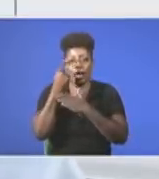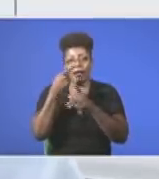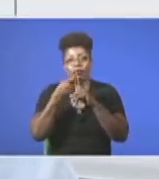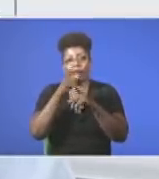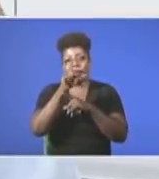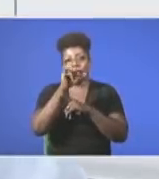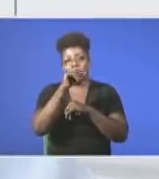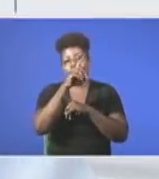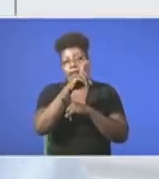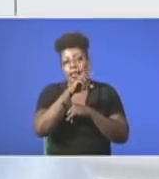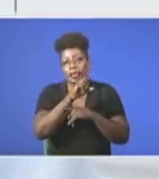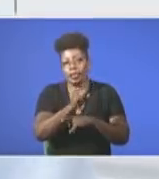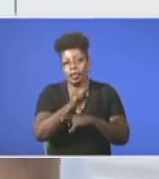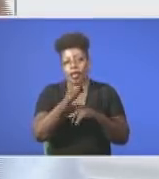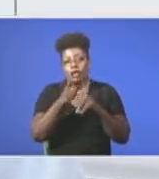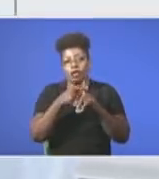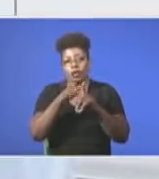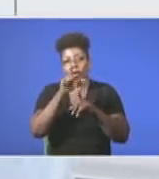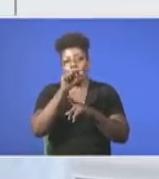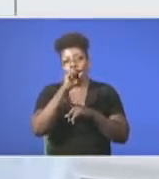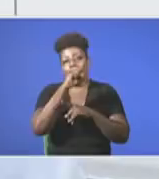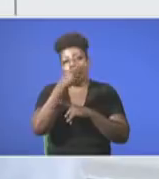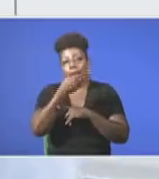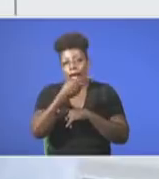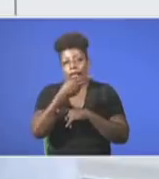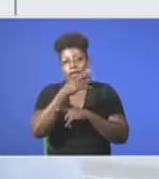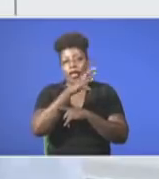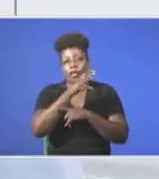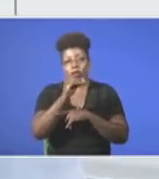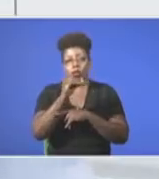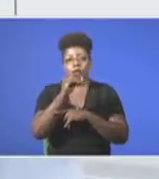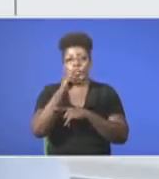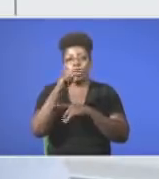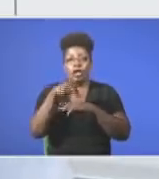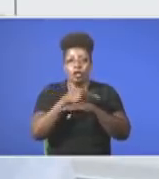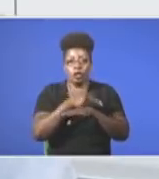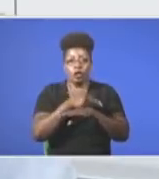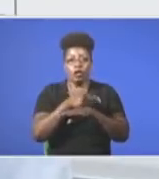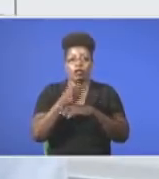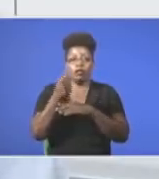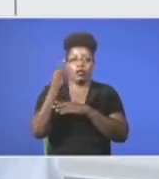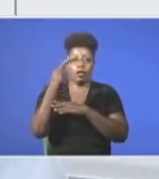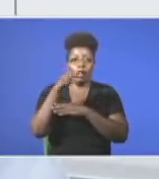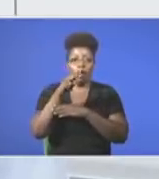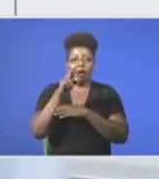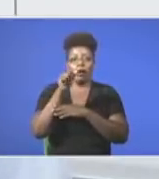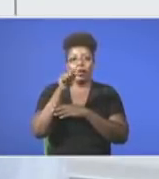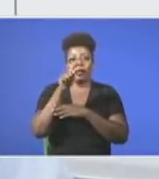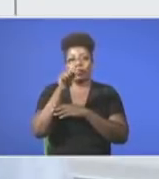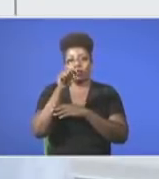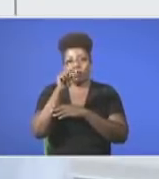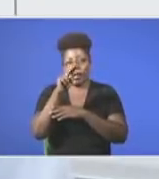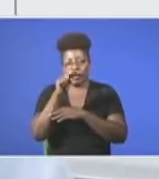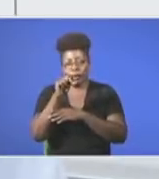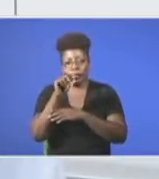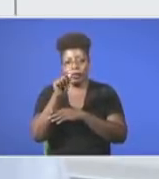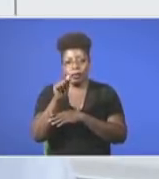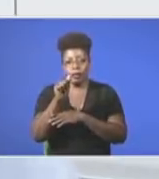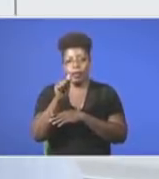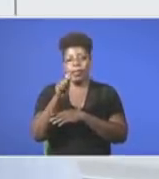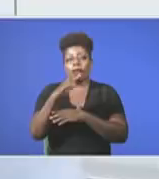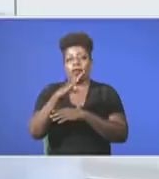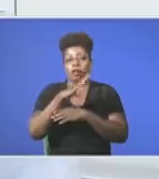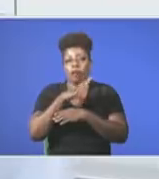lids and the lashes straight back to the optic nerve and the retina to make sure, number one, they're fine and healthy and they're working